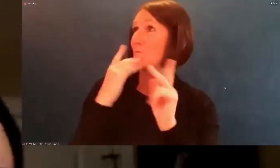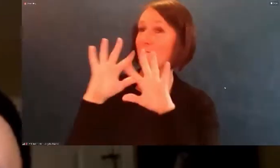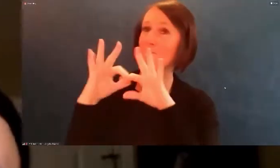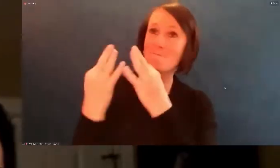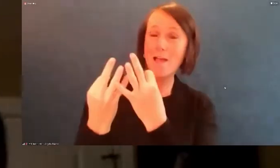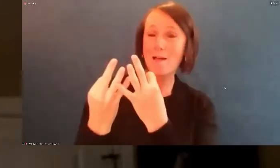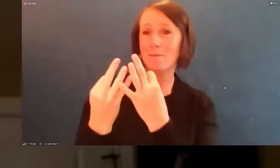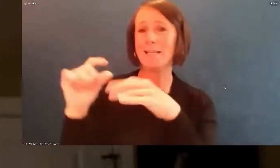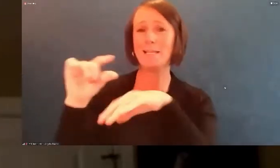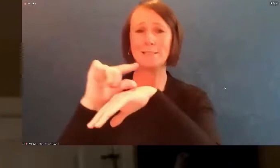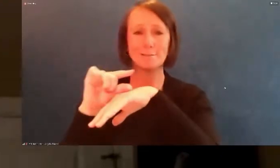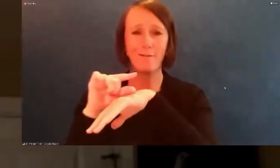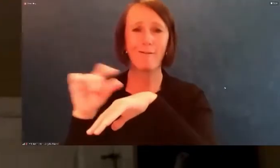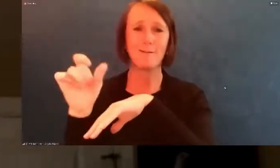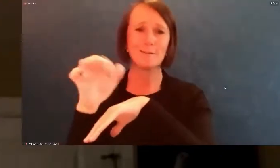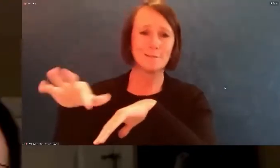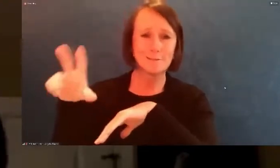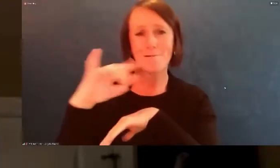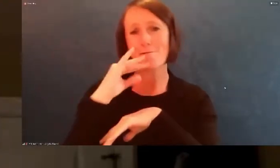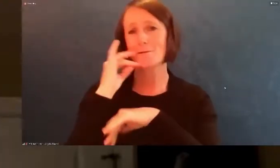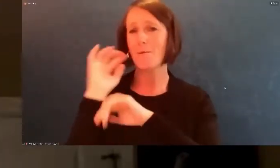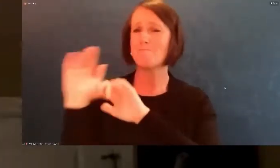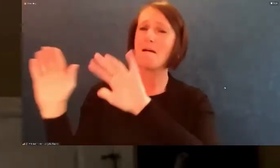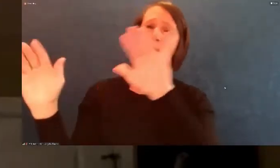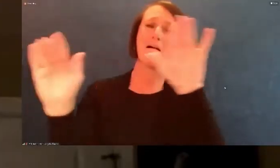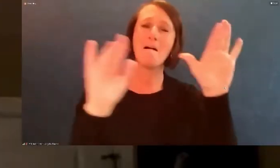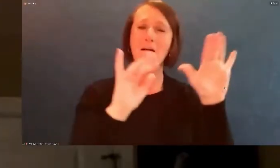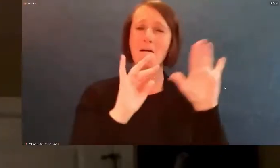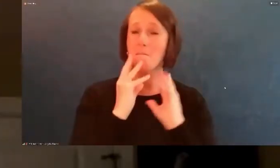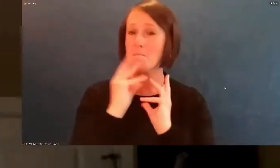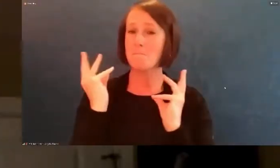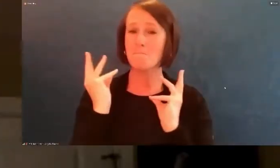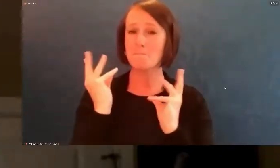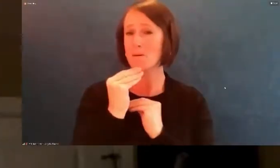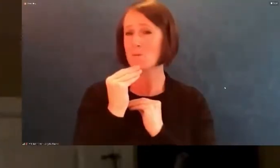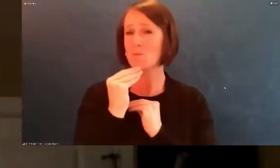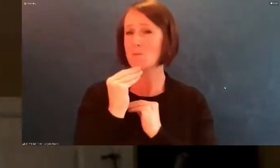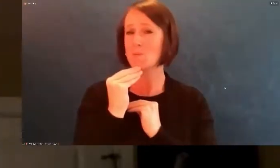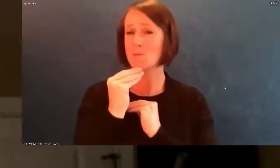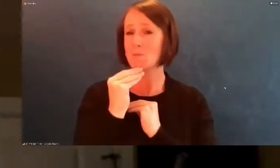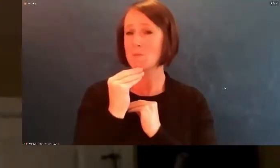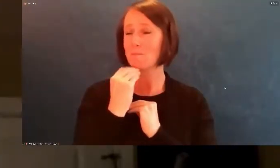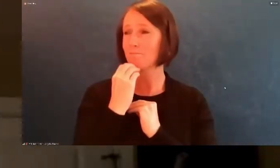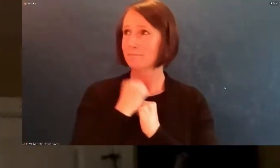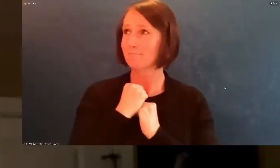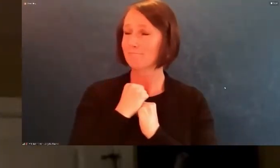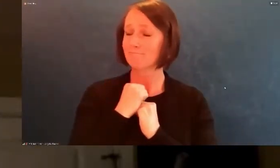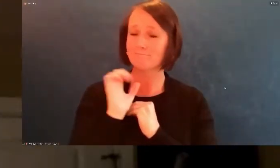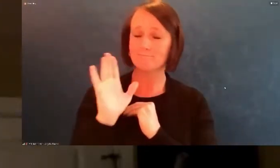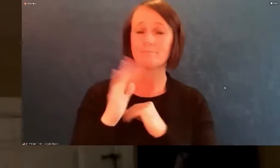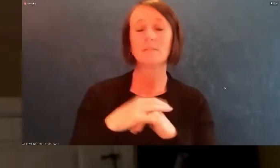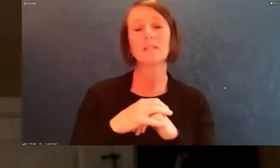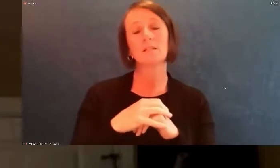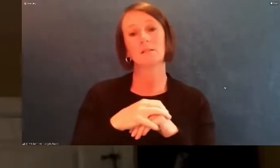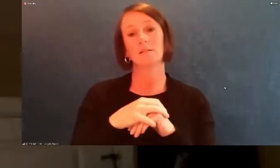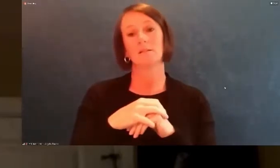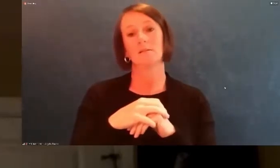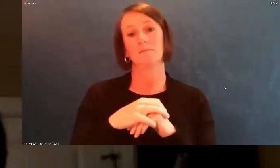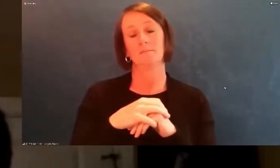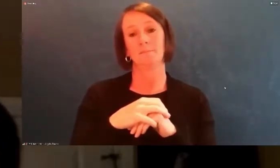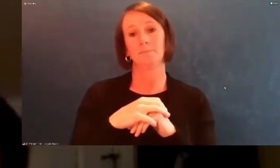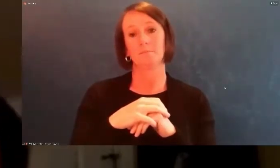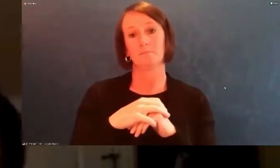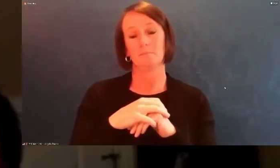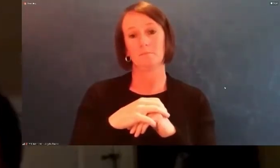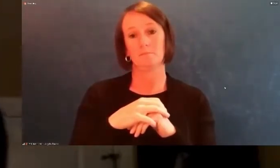his garden, his yard, his home. Oh, man. Mr. Bradley Hunt, you are a treasure. Absolutely. And so